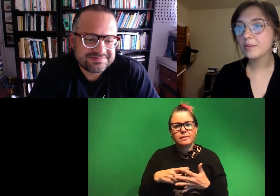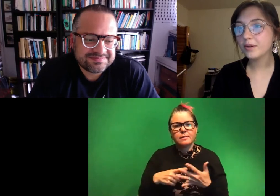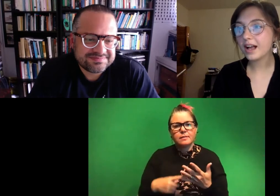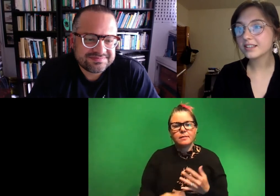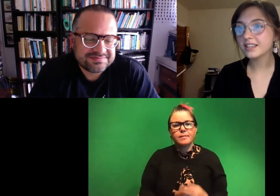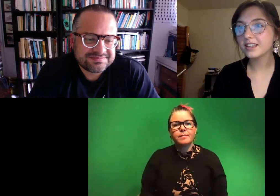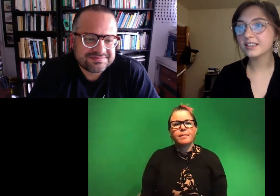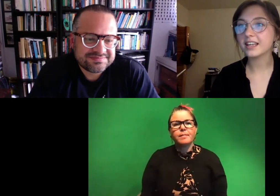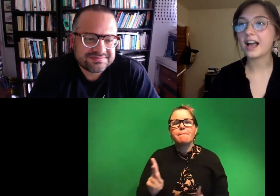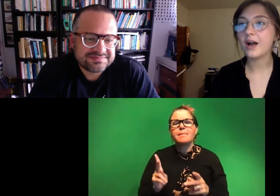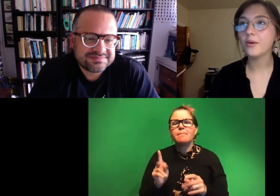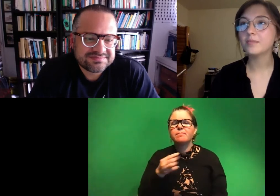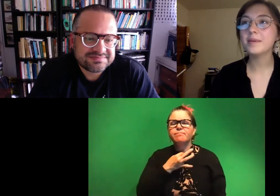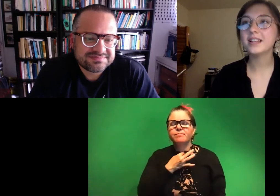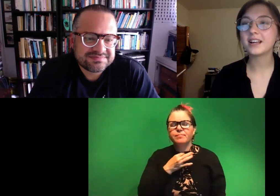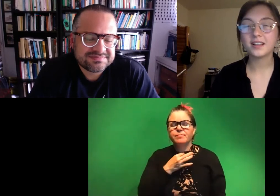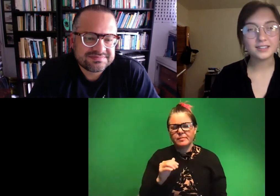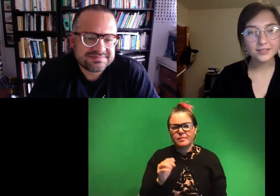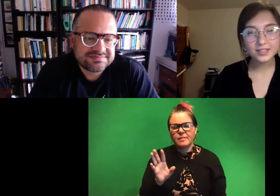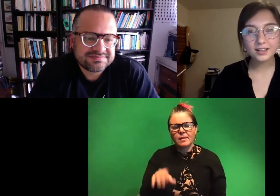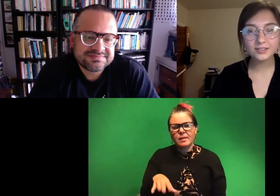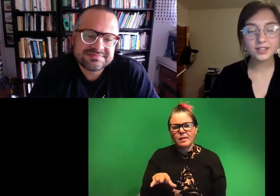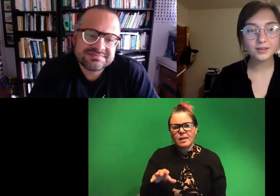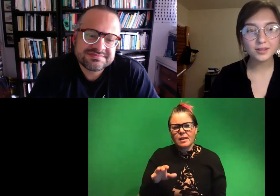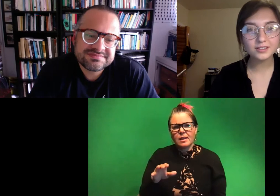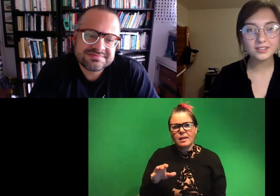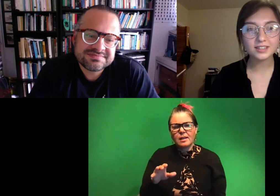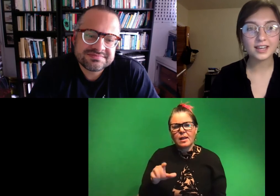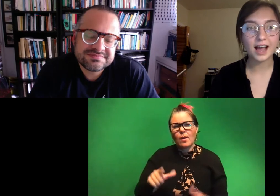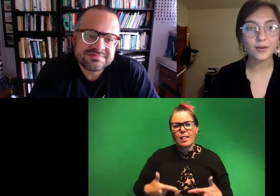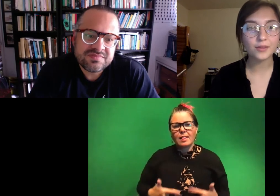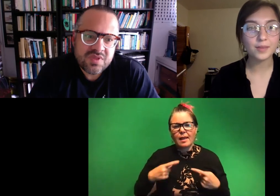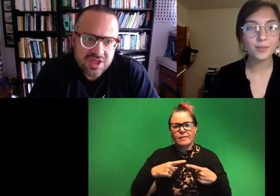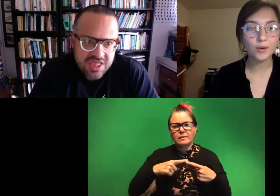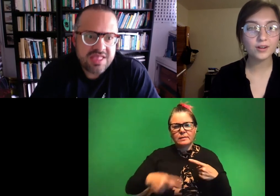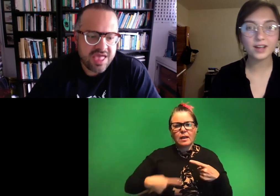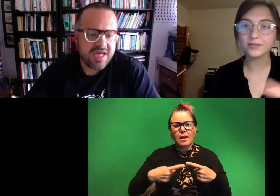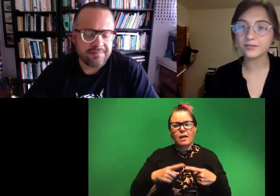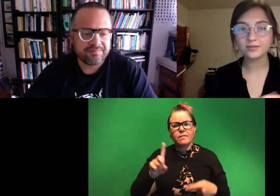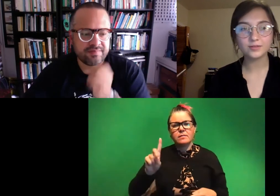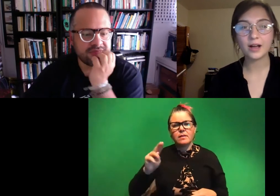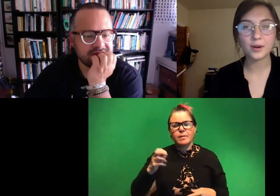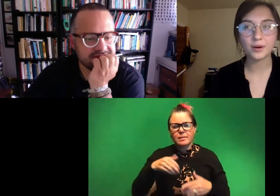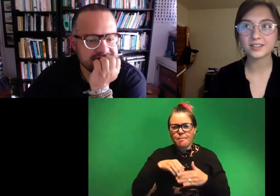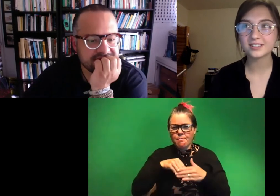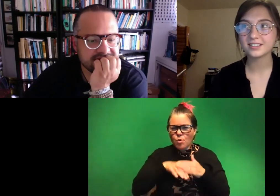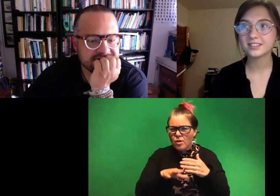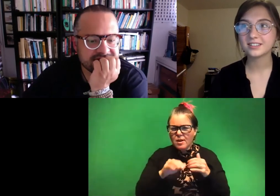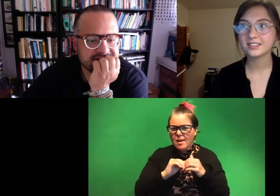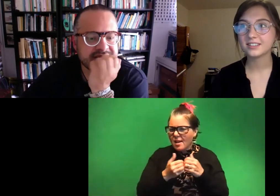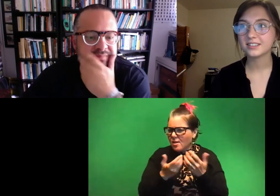So people are asking like how, maybe like a life cycle of dung beetles, like how are they born, kind of how that